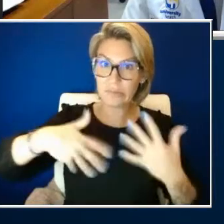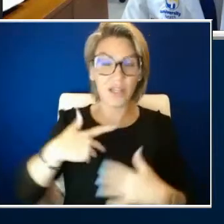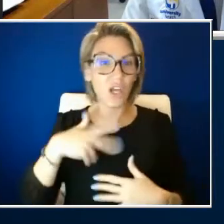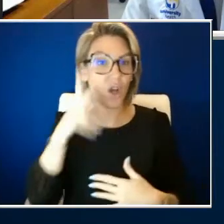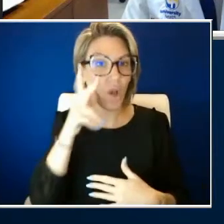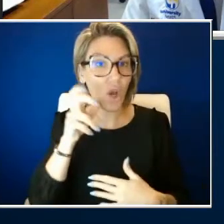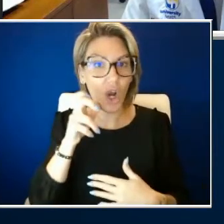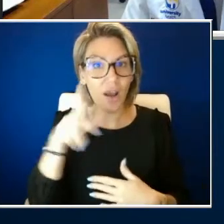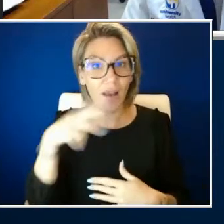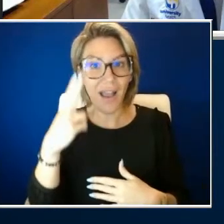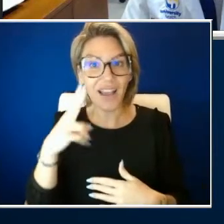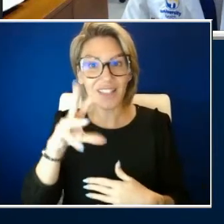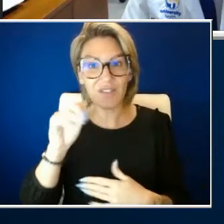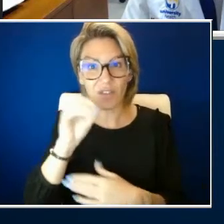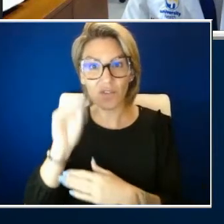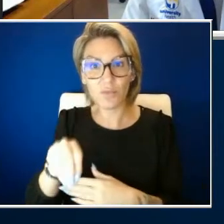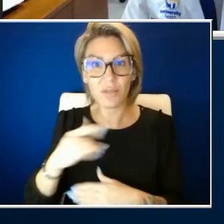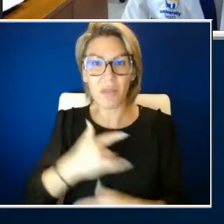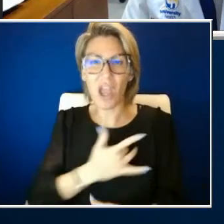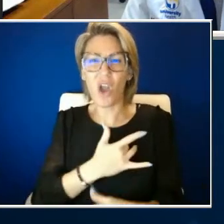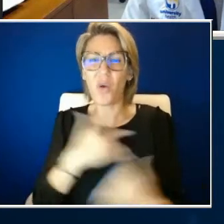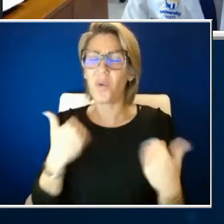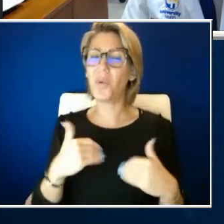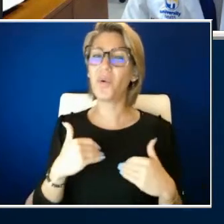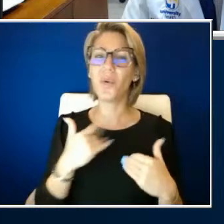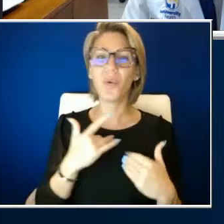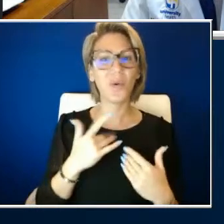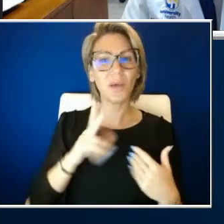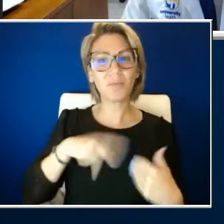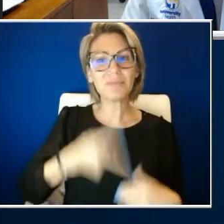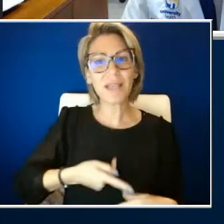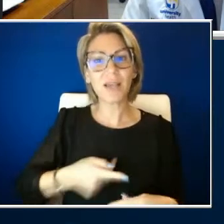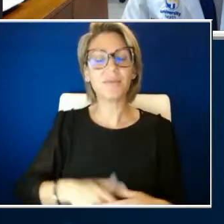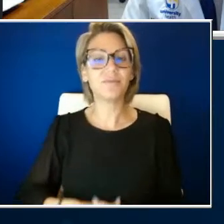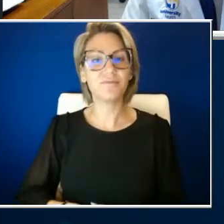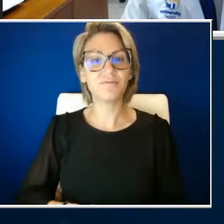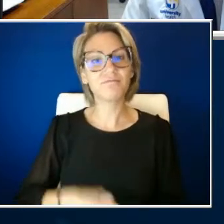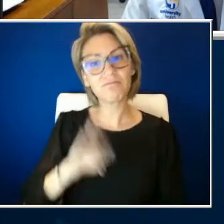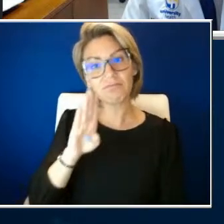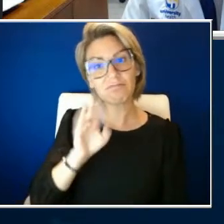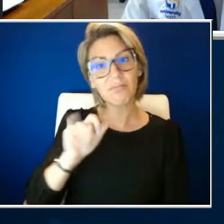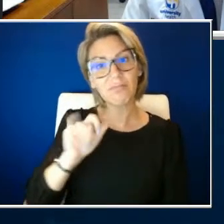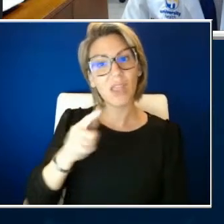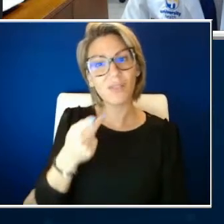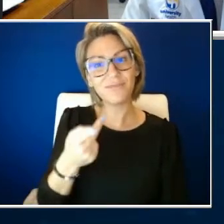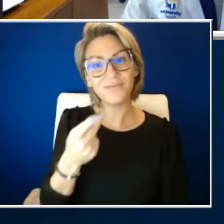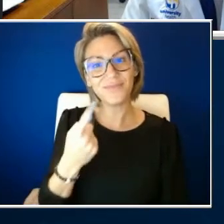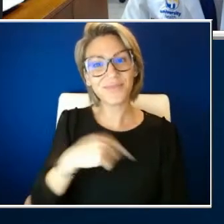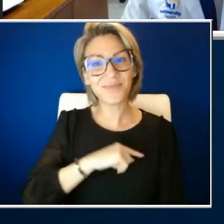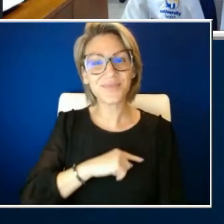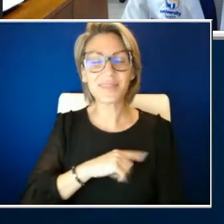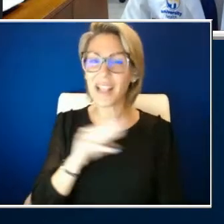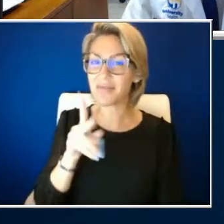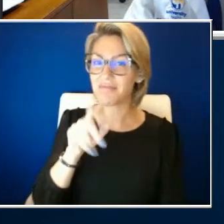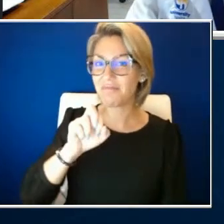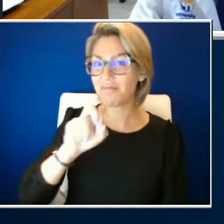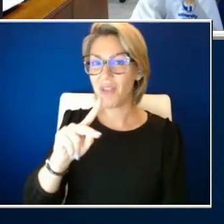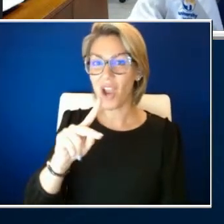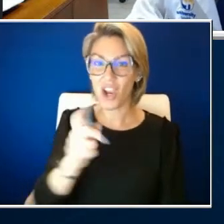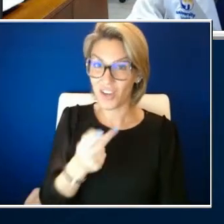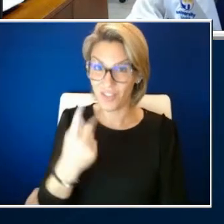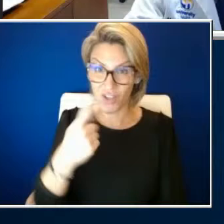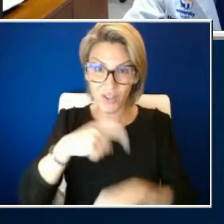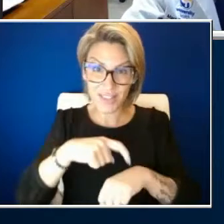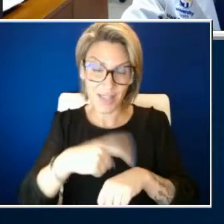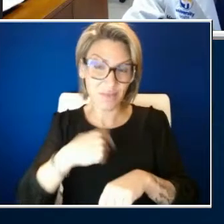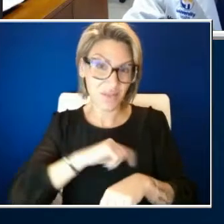hurt my heart a little bit right there. So, Bill, you know, you and I have been through this, and Mark, we've been through this a couple of times, right? We've been through